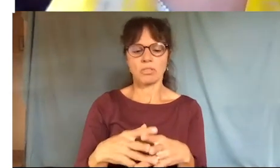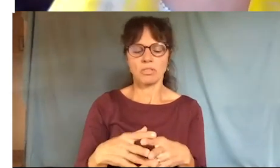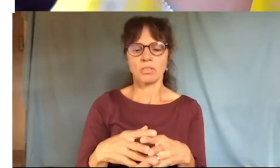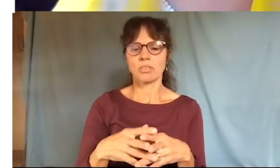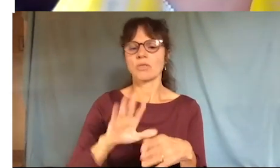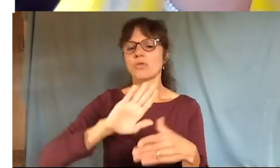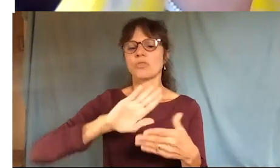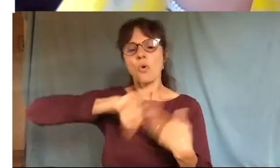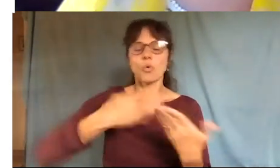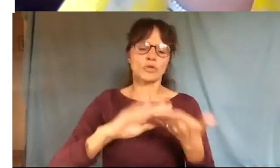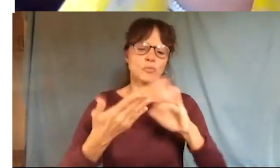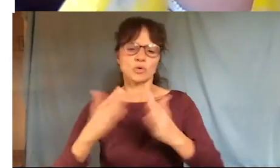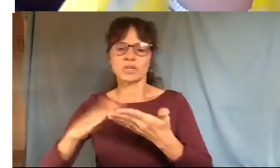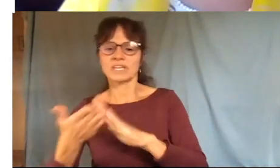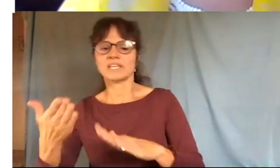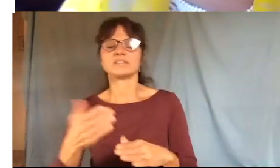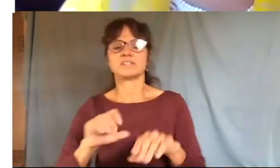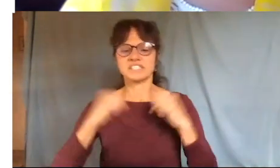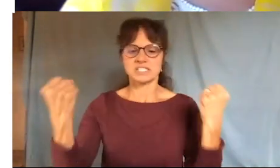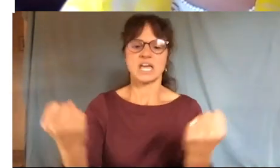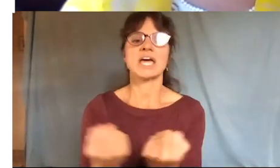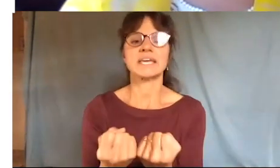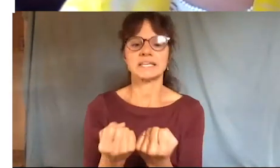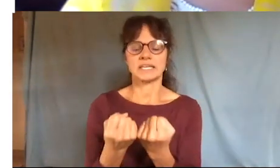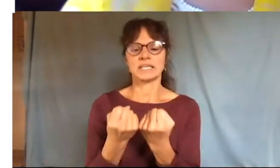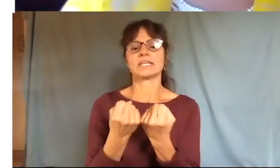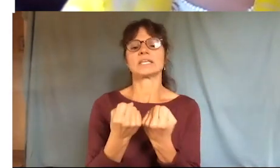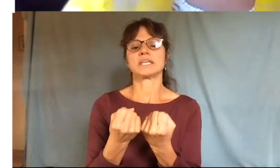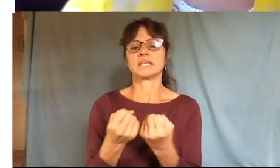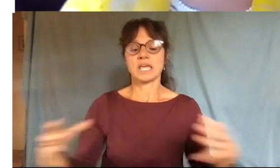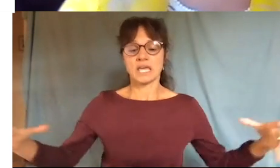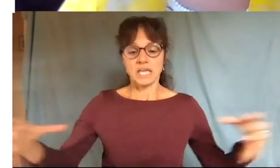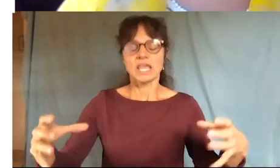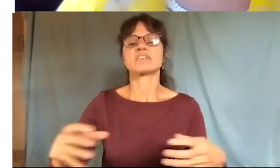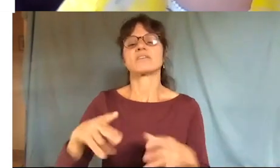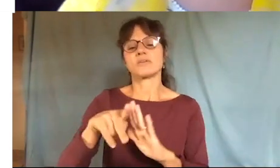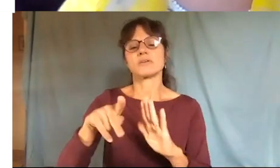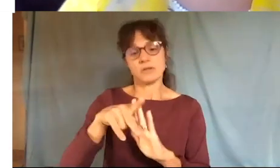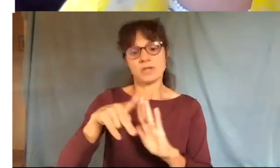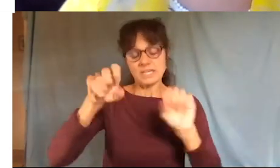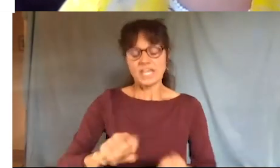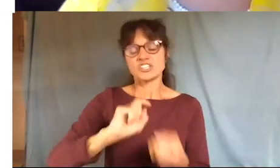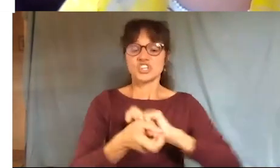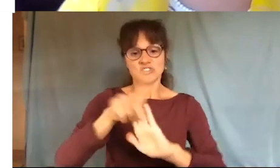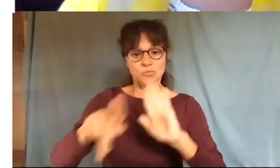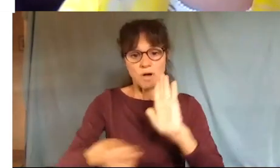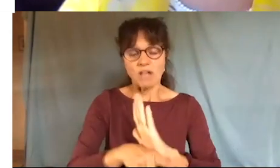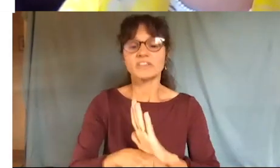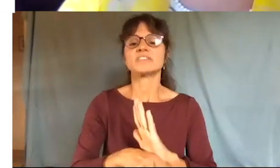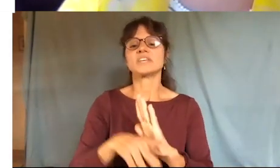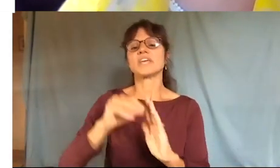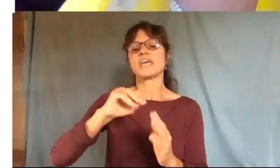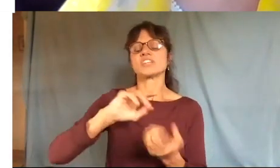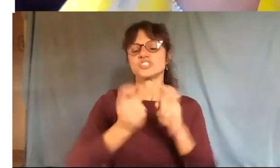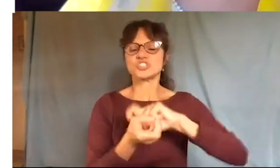entire communities and society itself. Collective trauma can alter policies and governmental processes. It can alter